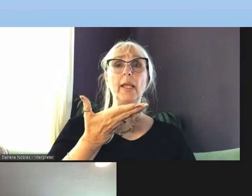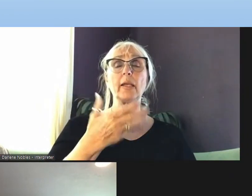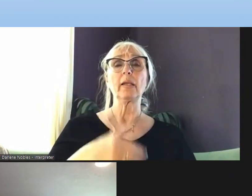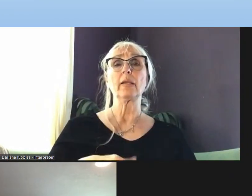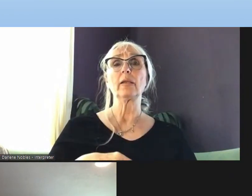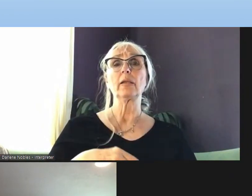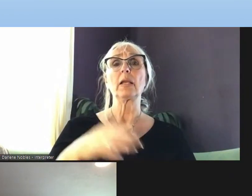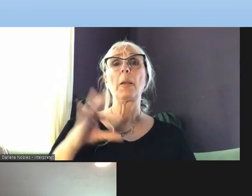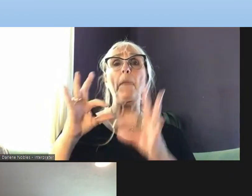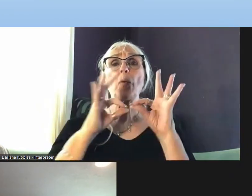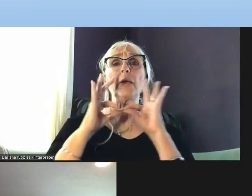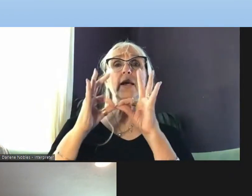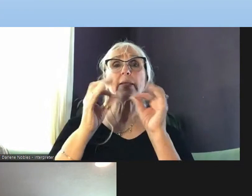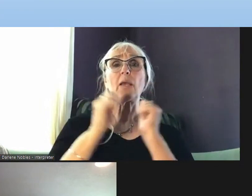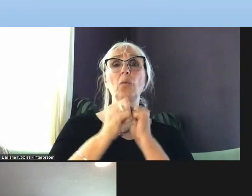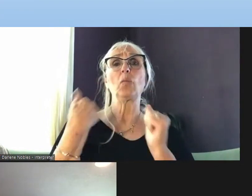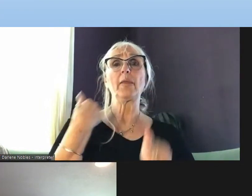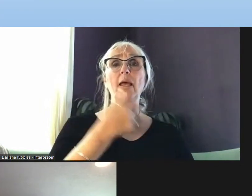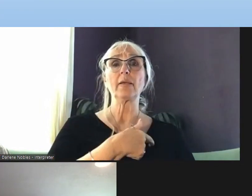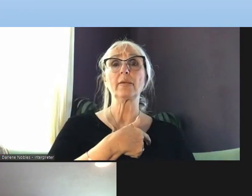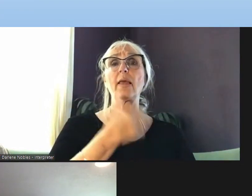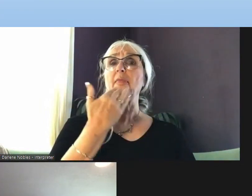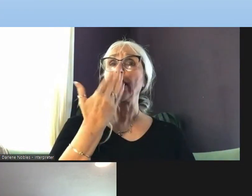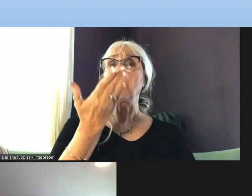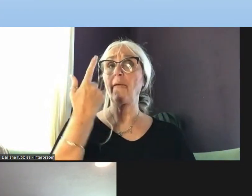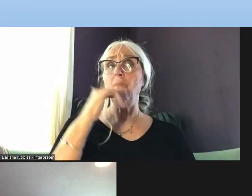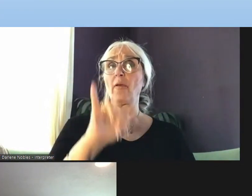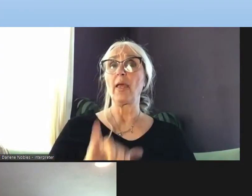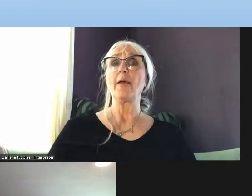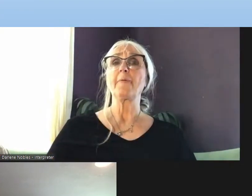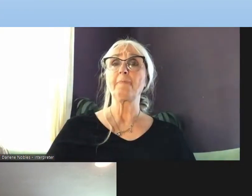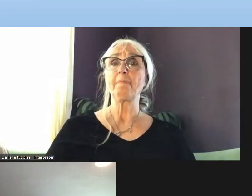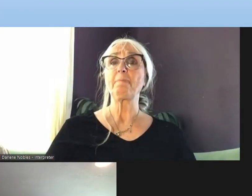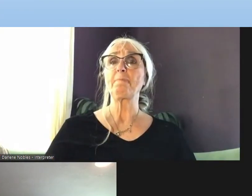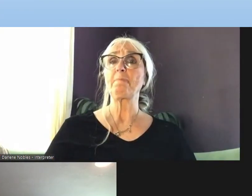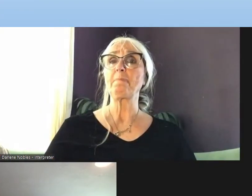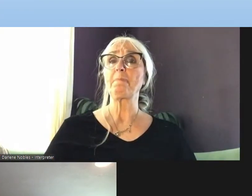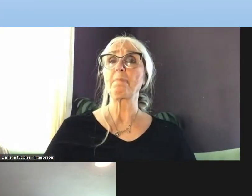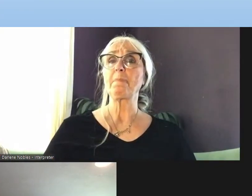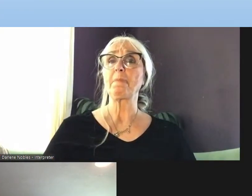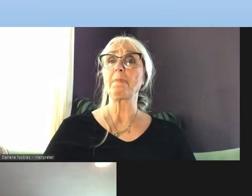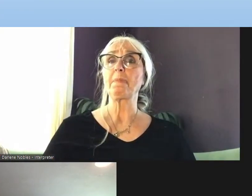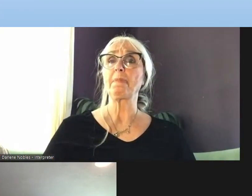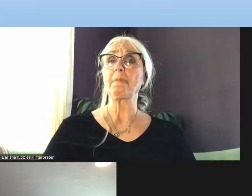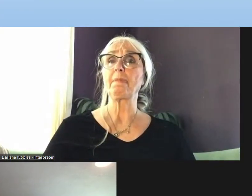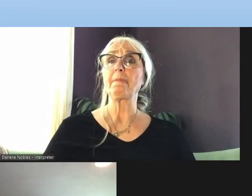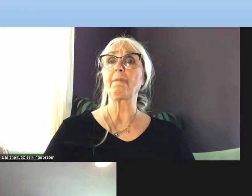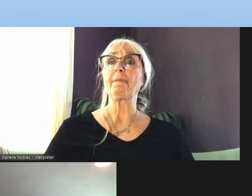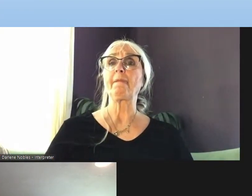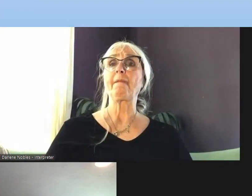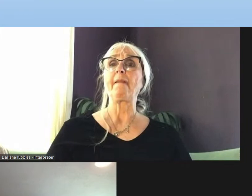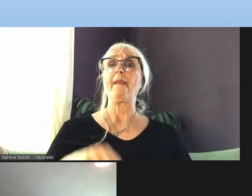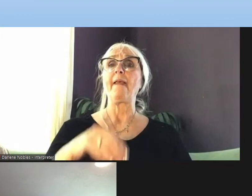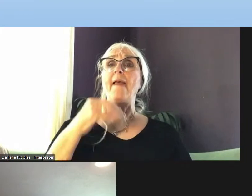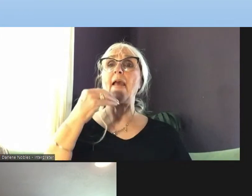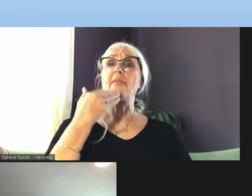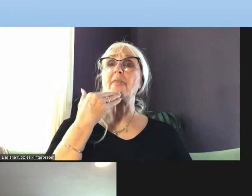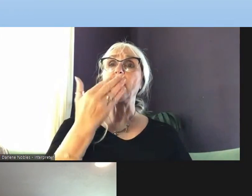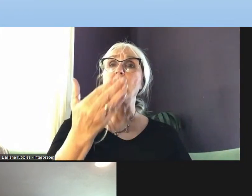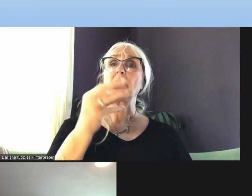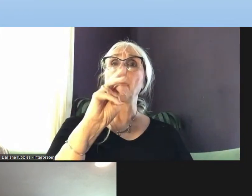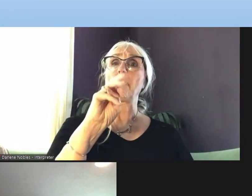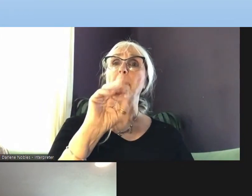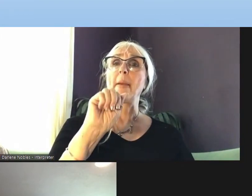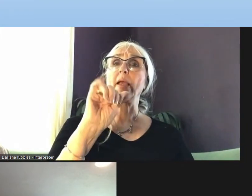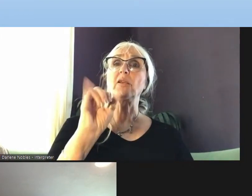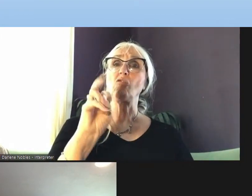participate with us, and thank you for that. You bet. Thank you for that, and Major, thank you also for coming forward